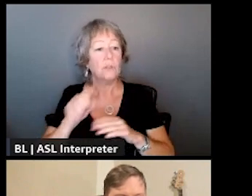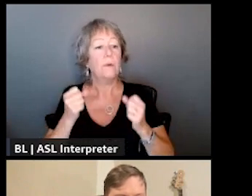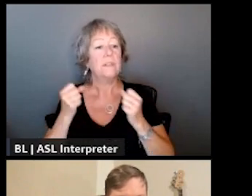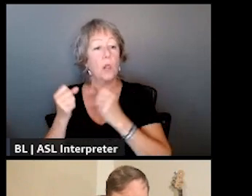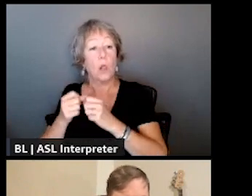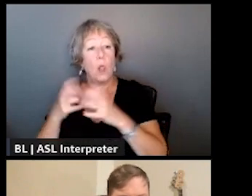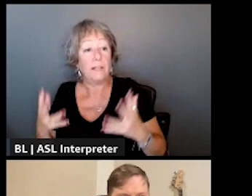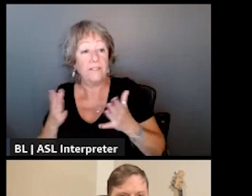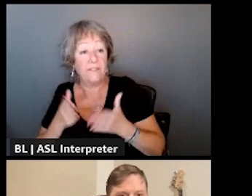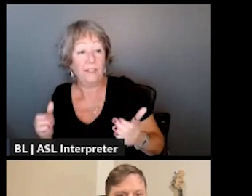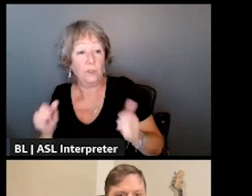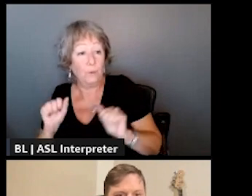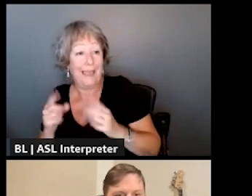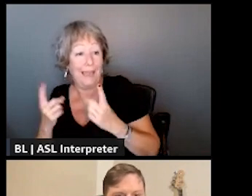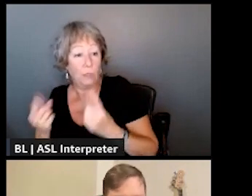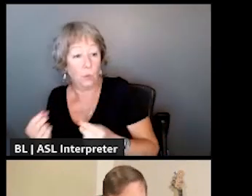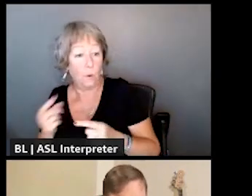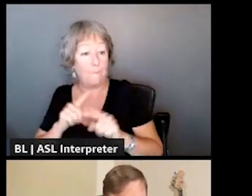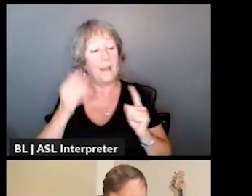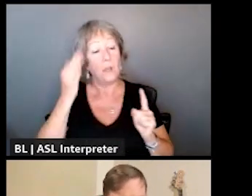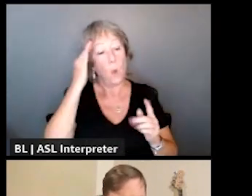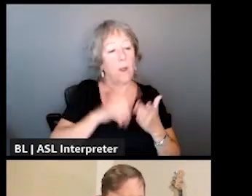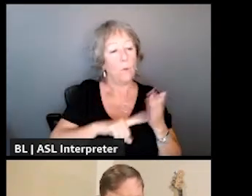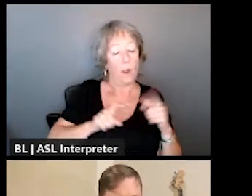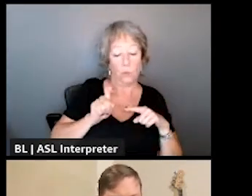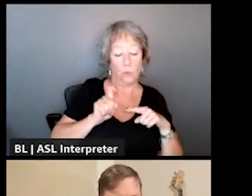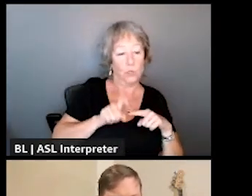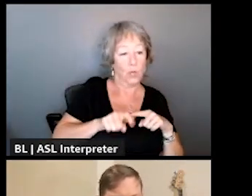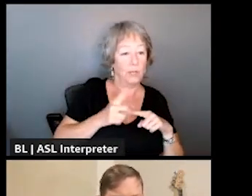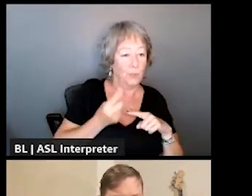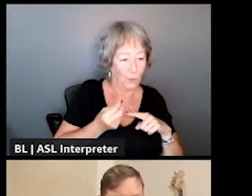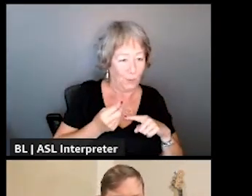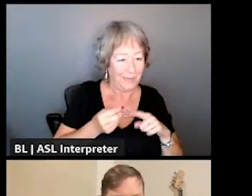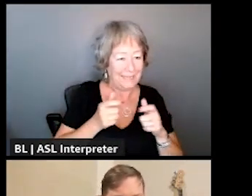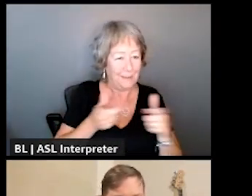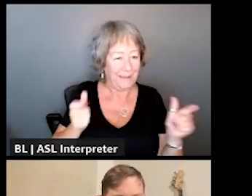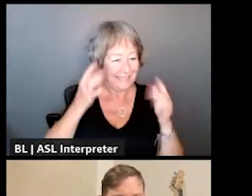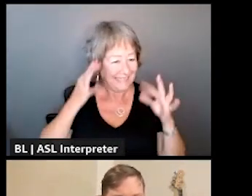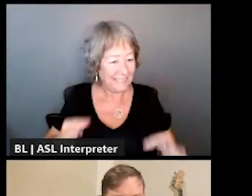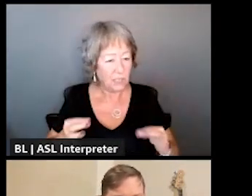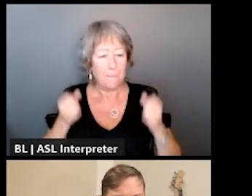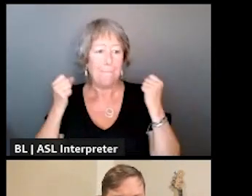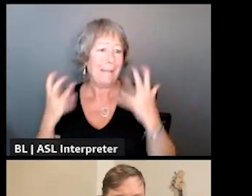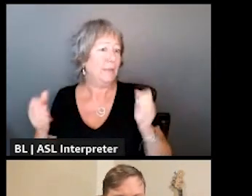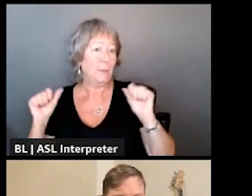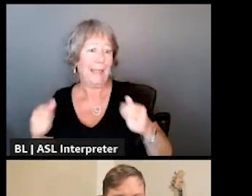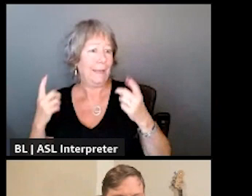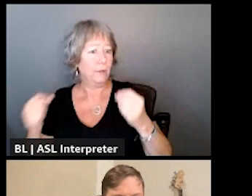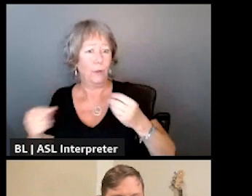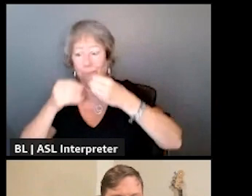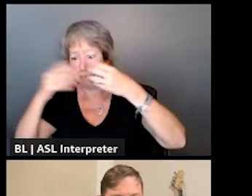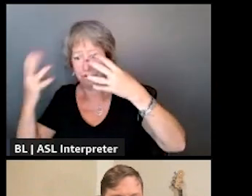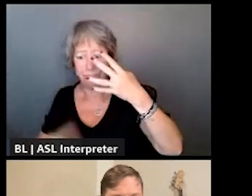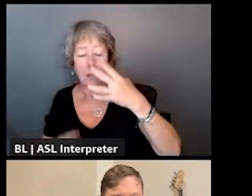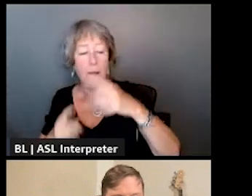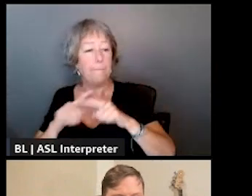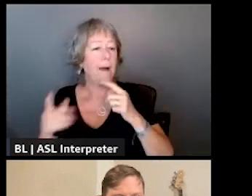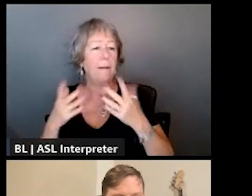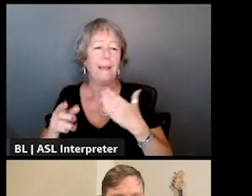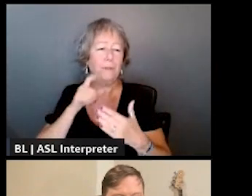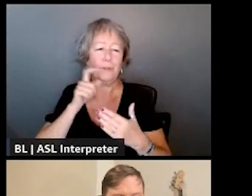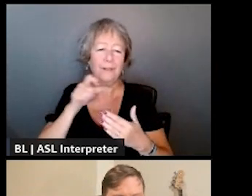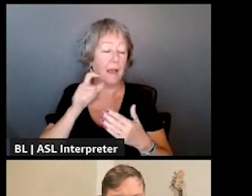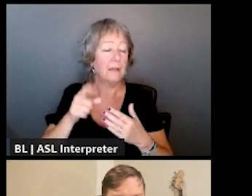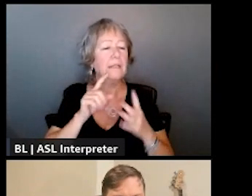can do, but knowing what you should do is the big decision. So there's obviously lots of things you can do here, but what you should do depends on your